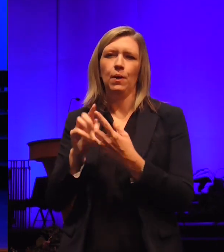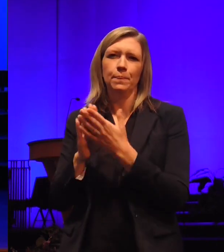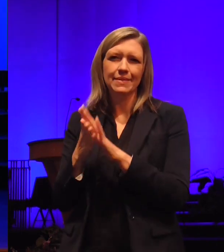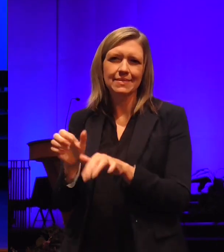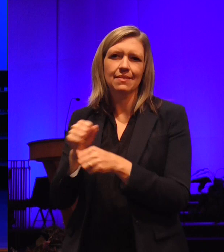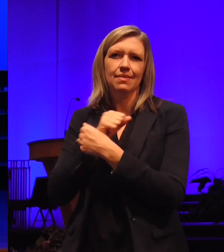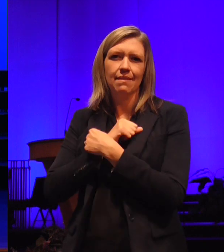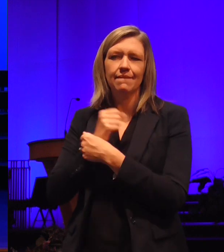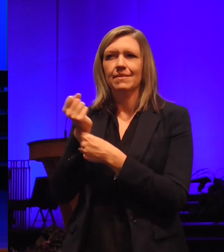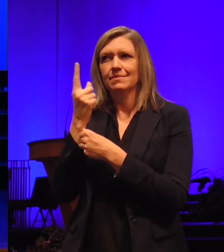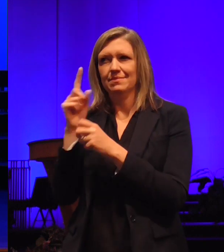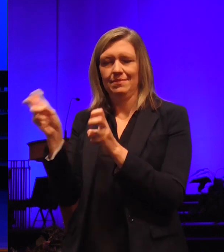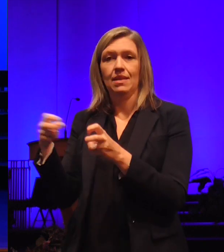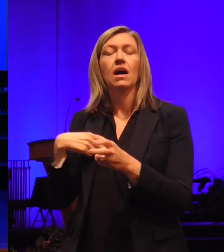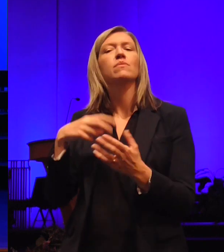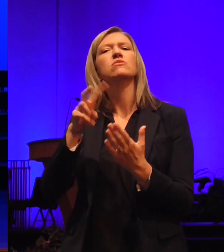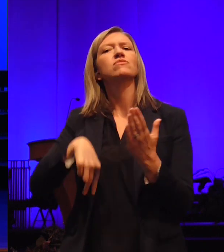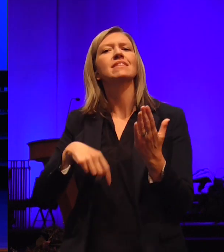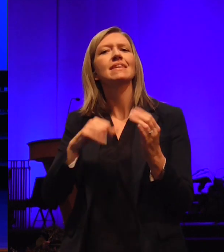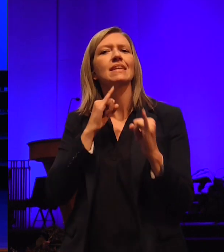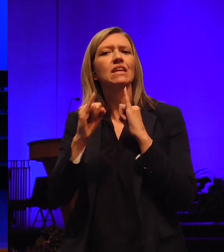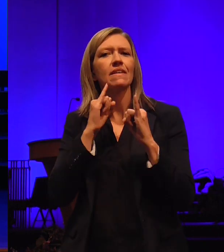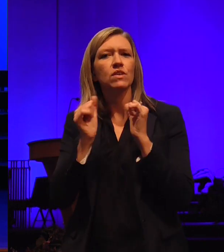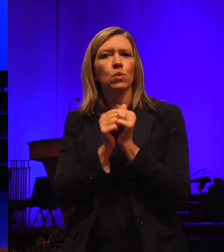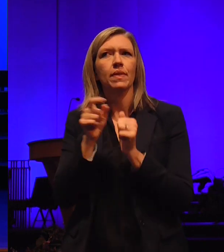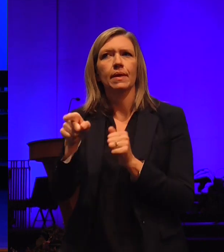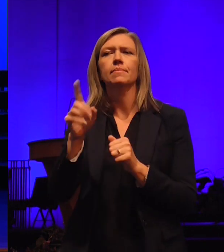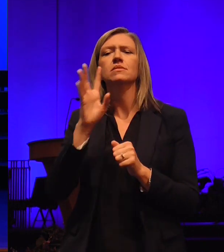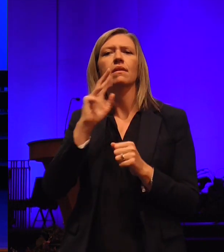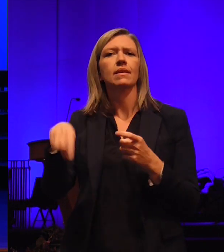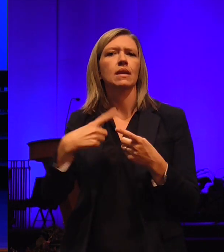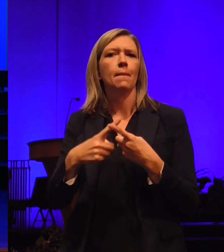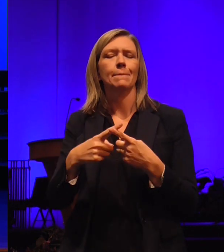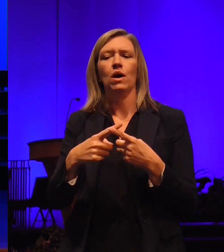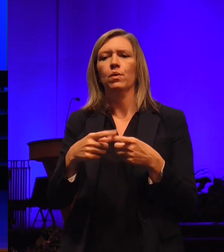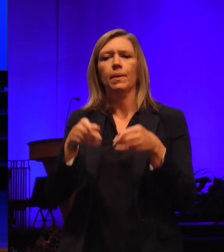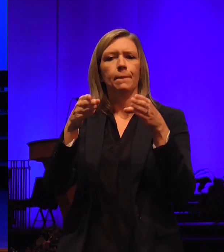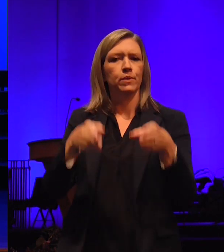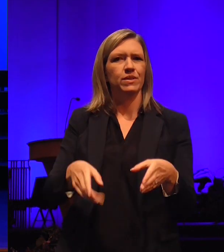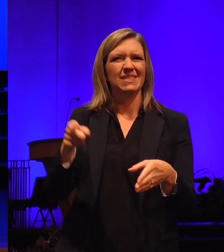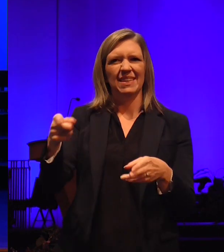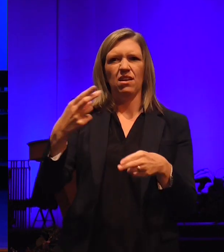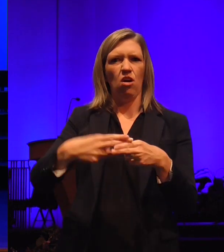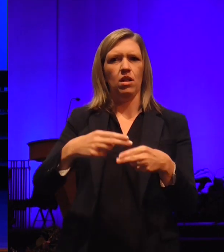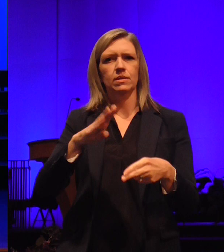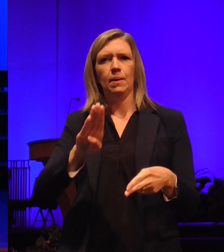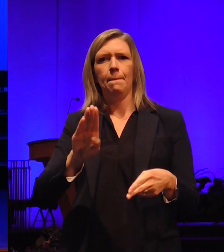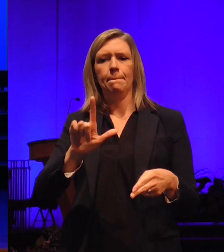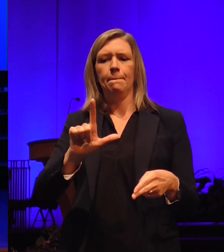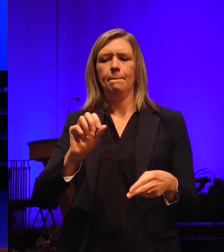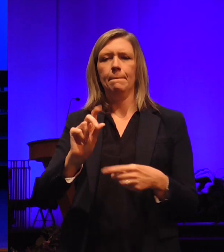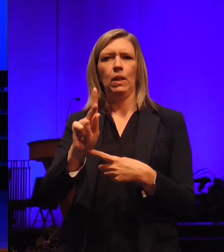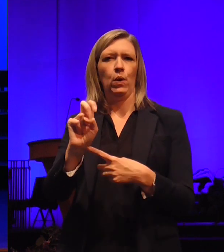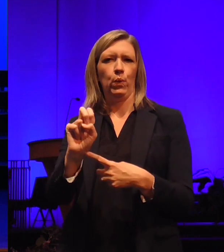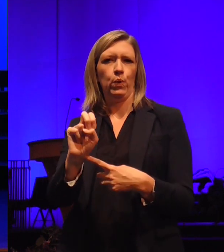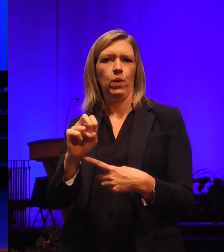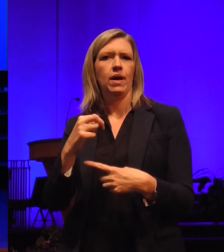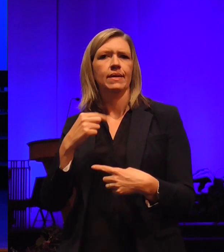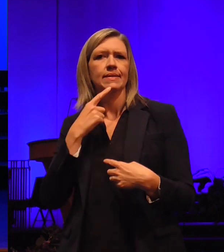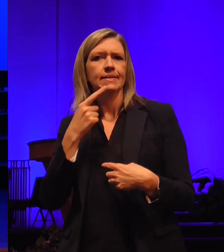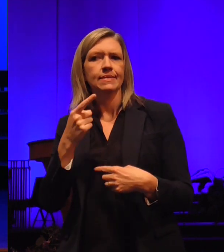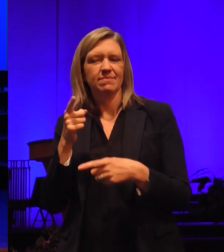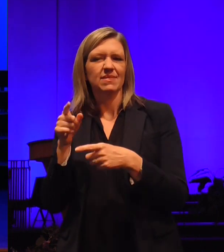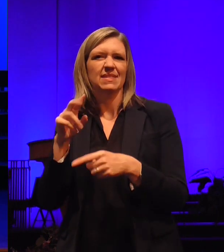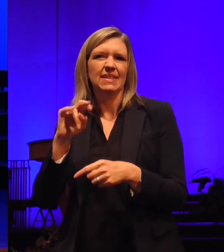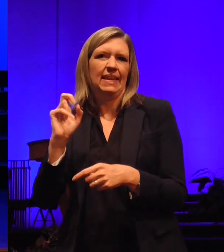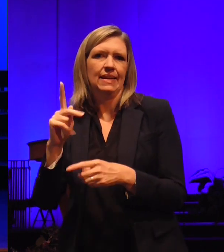and he talked about someone he called the bloke. The bloke. And he said, "I, Nick Lowe, know how to write a good